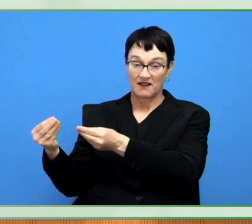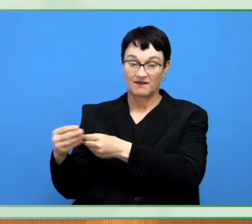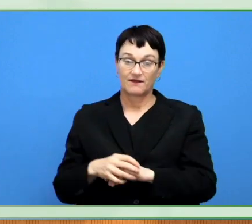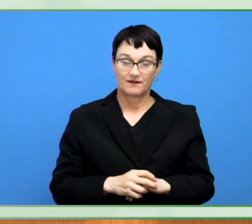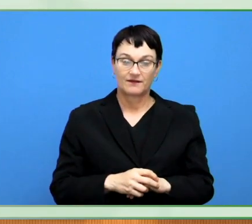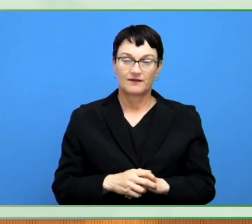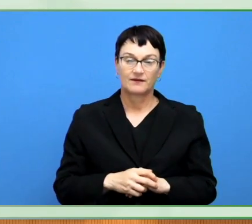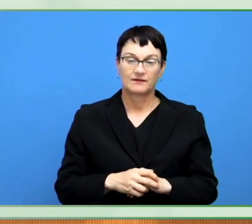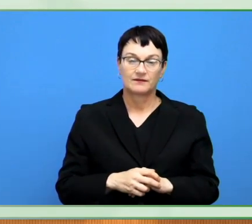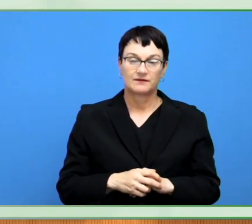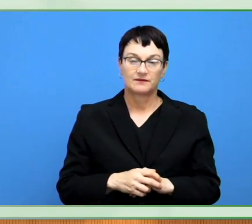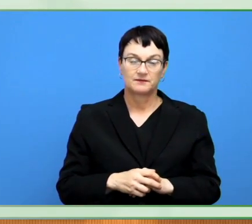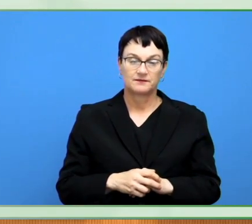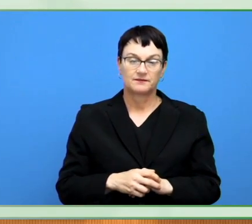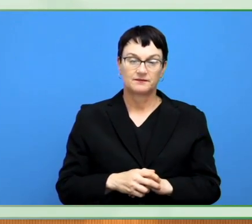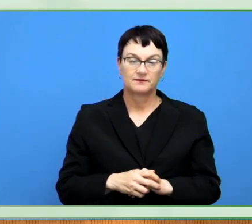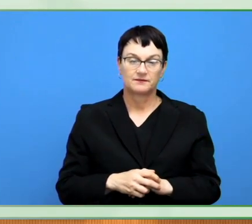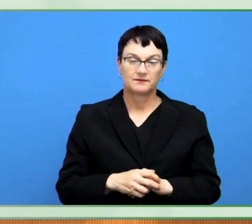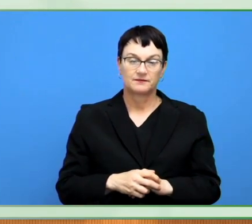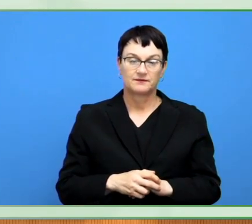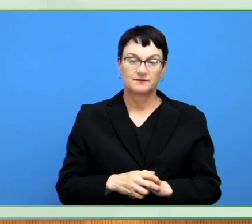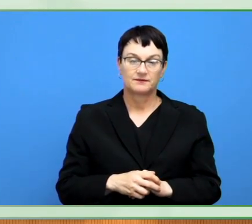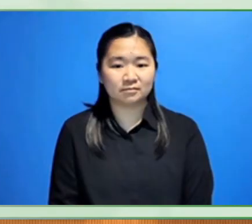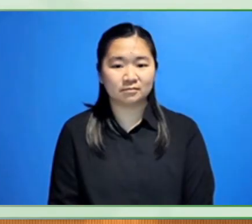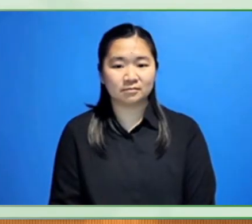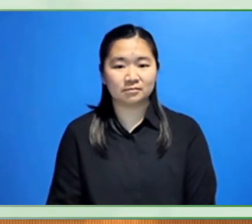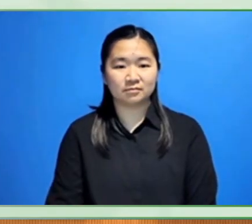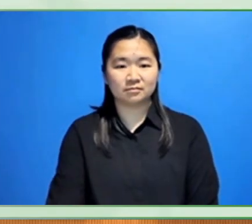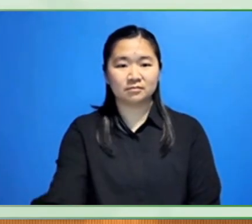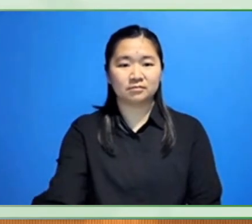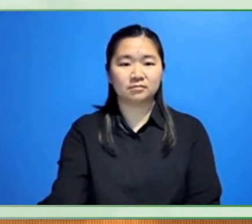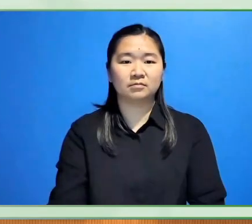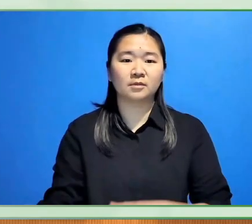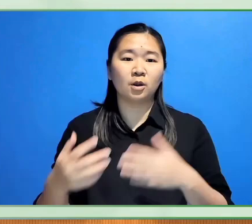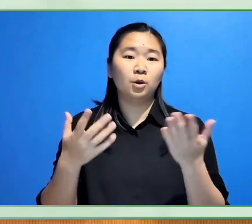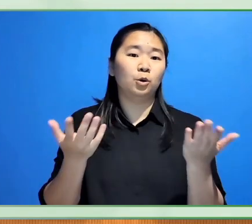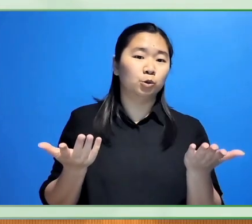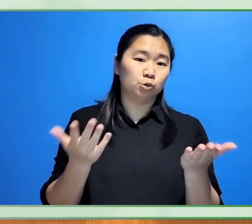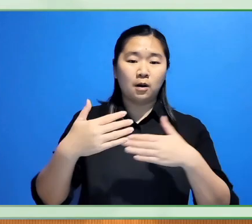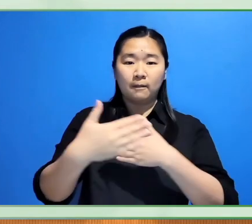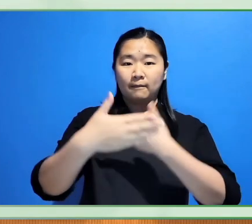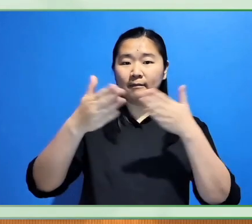pallets, but we have now sent out equipment to 30+ countries all over the world.